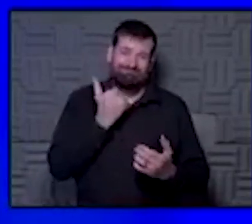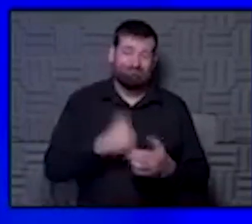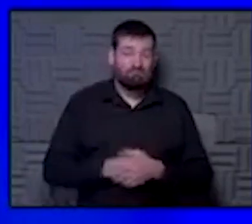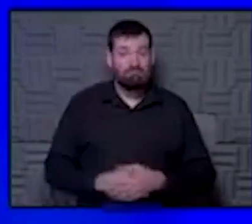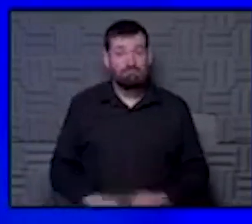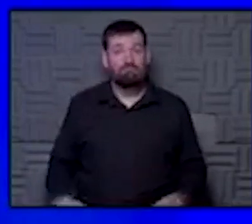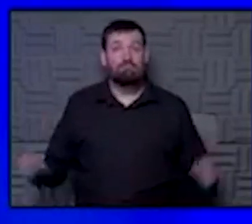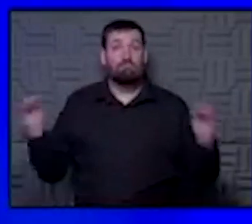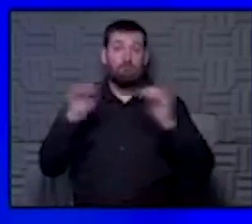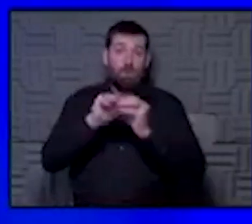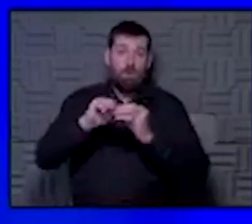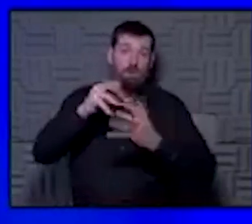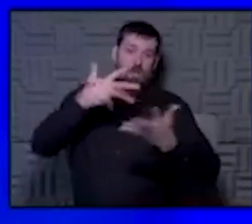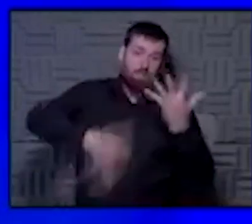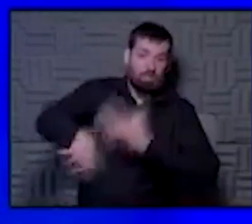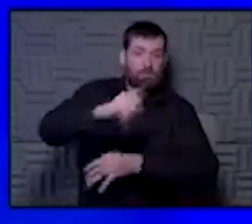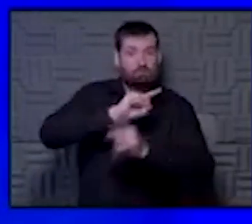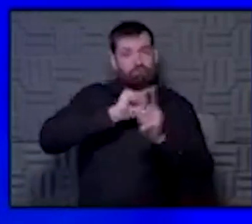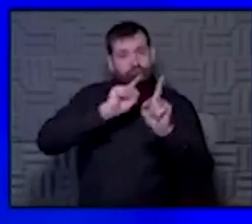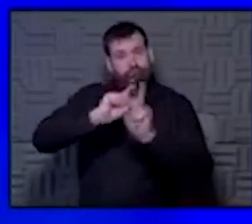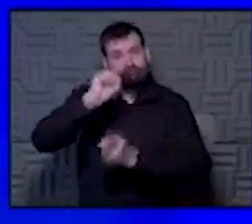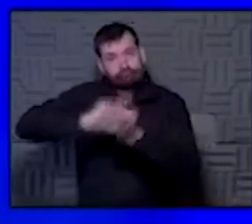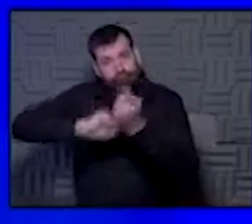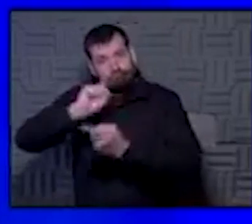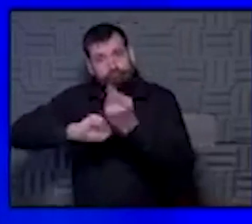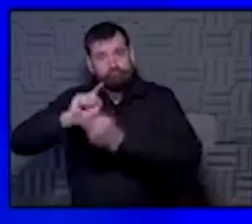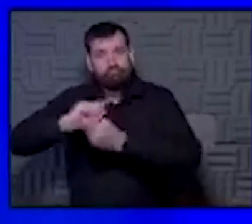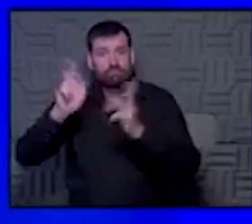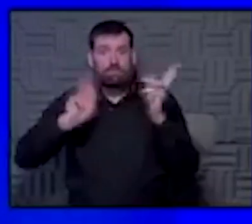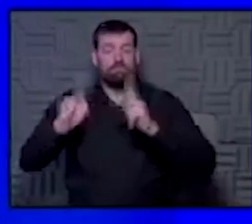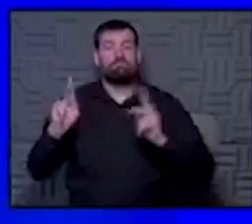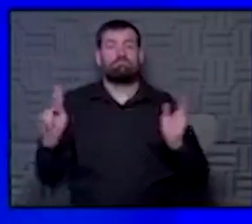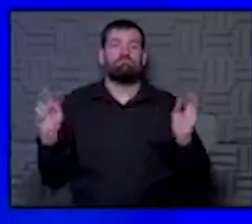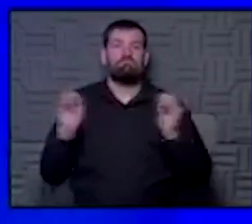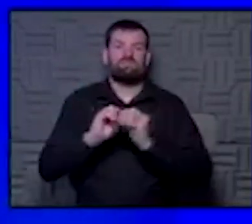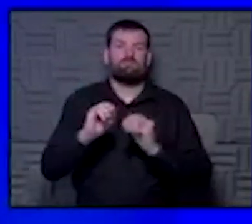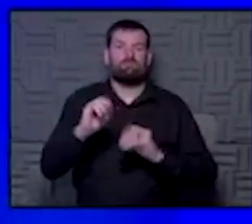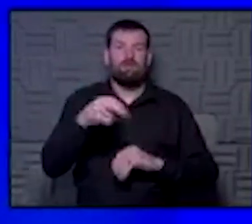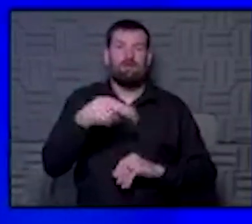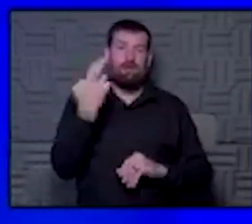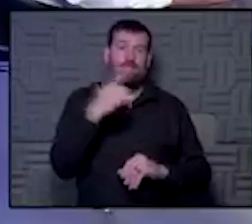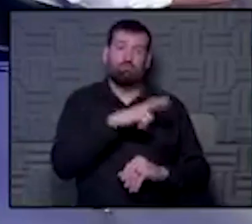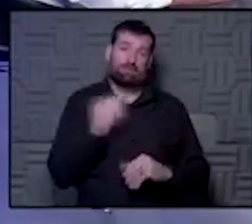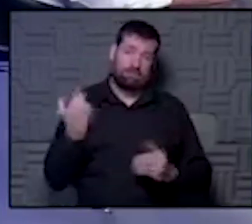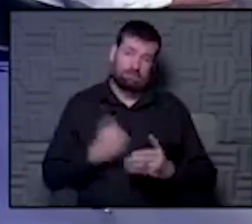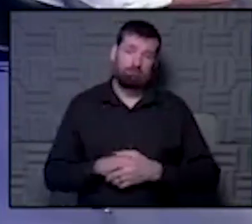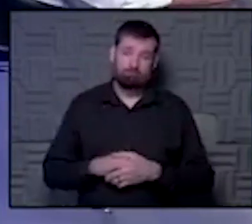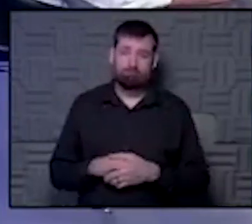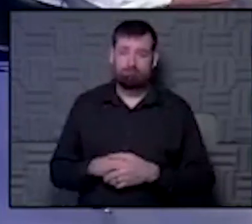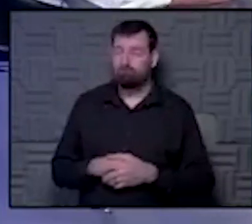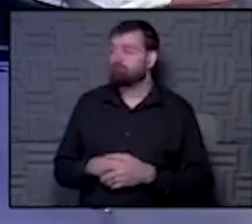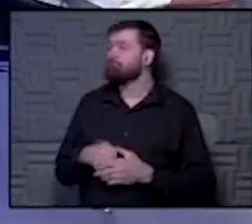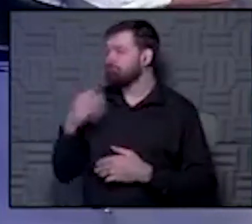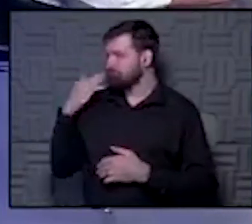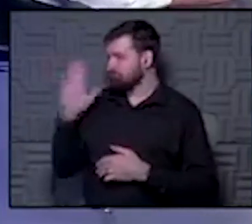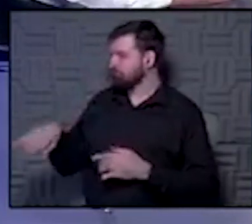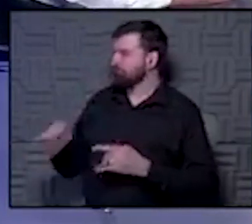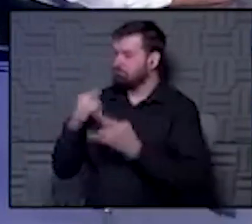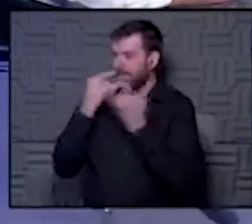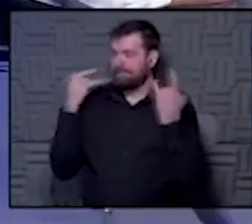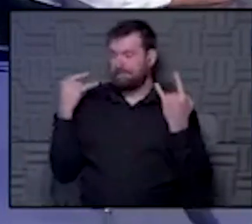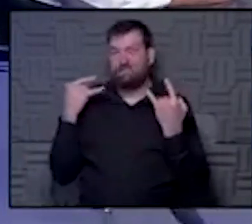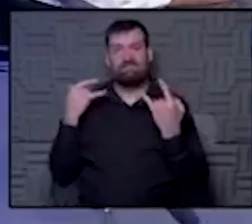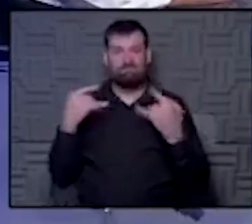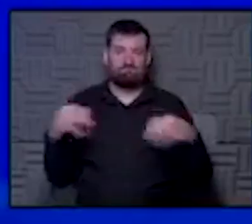that you are with somebody in close spaces, the more risk you're going to have for getting the disease. And we know that masking makes all the